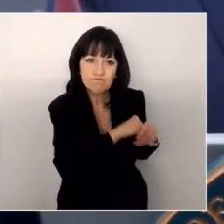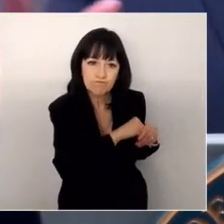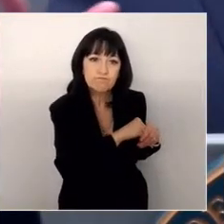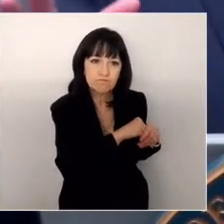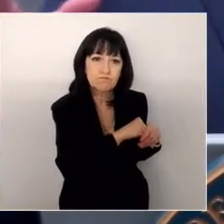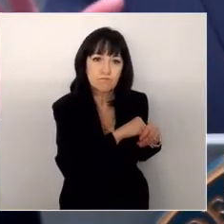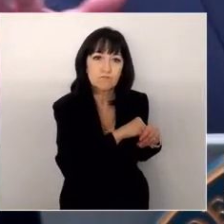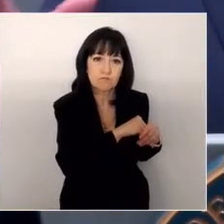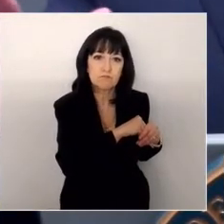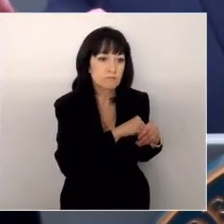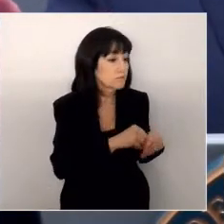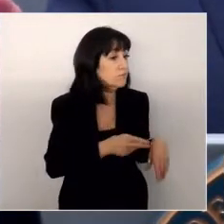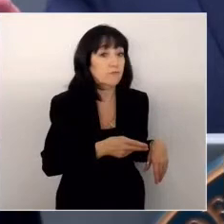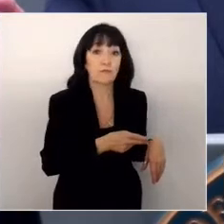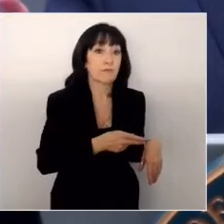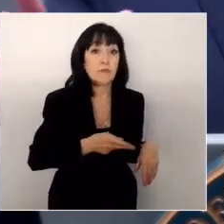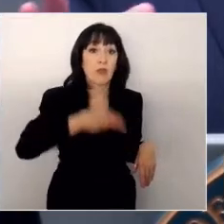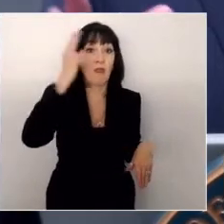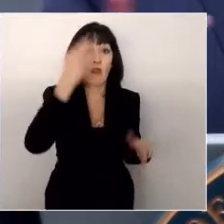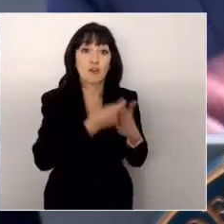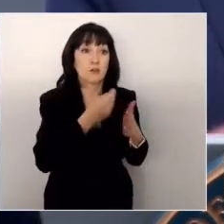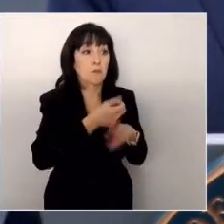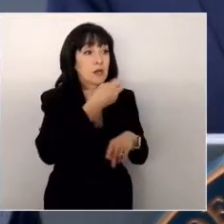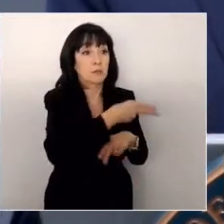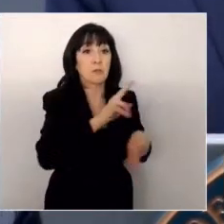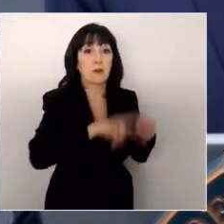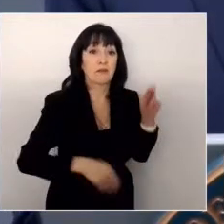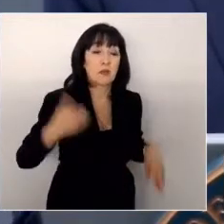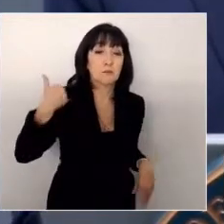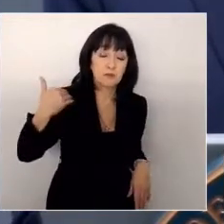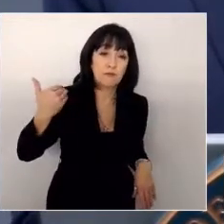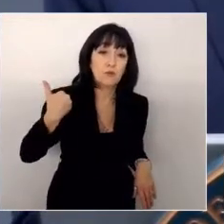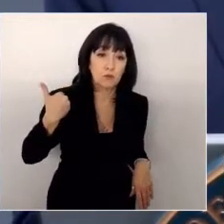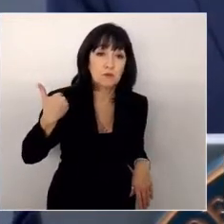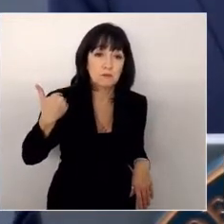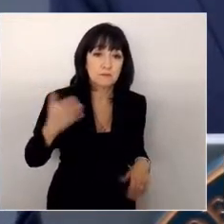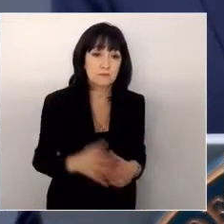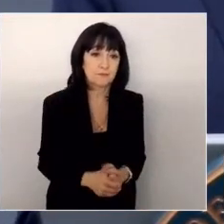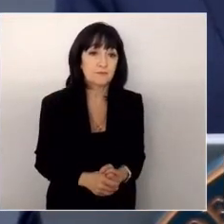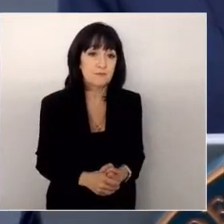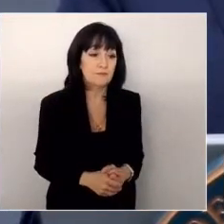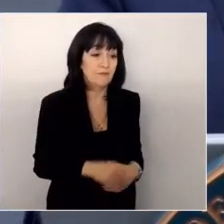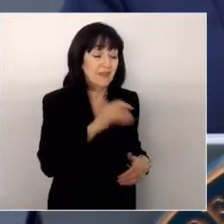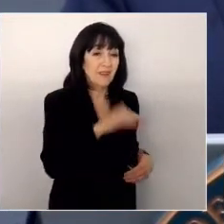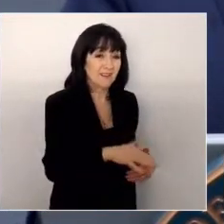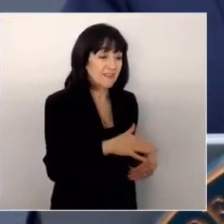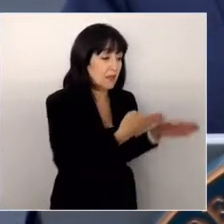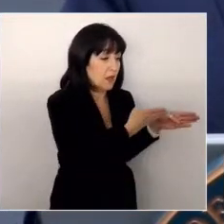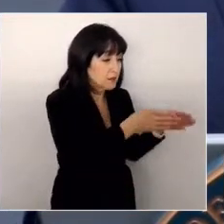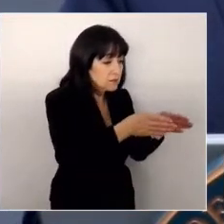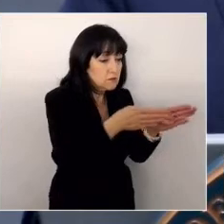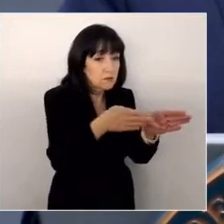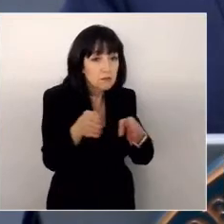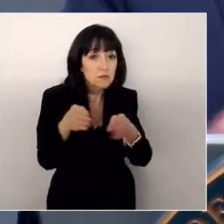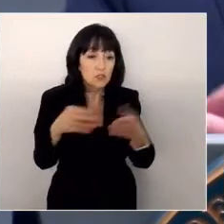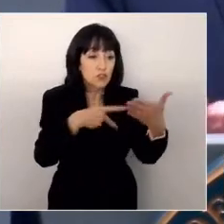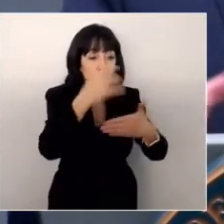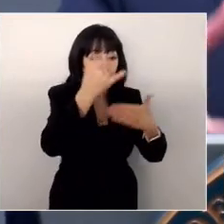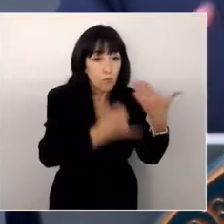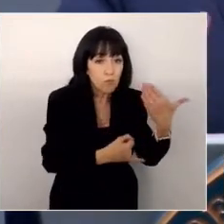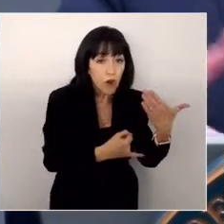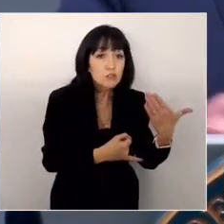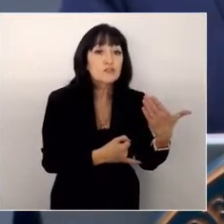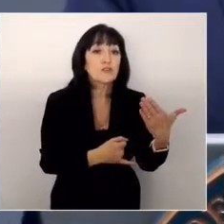higher than any time I can remember, and directed one-time revenue into one-time infrastructure projects. We made it